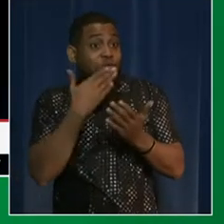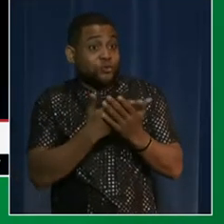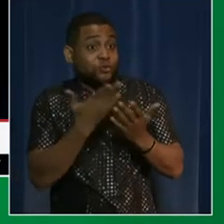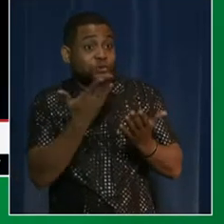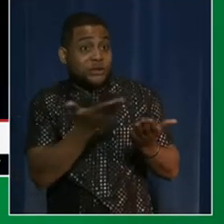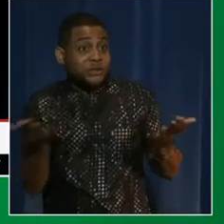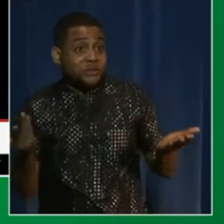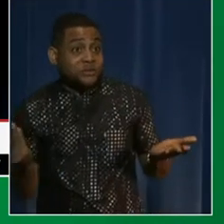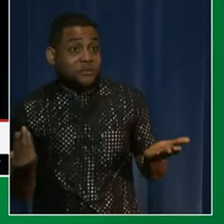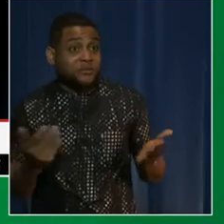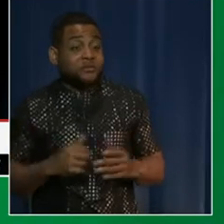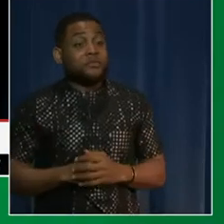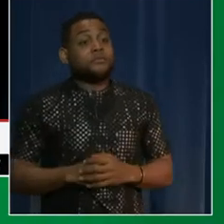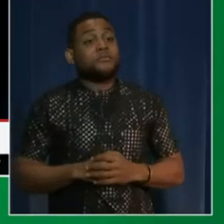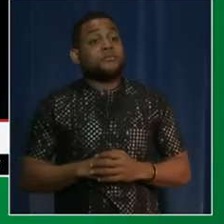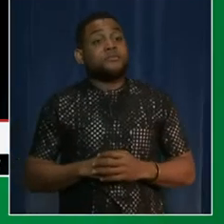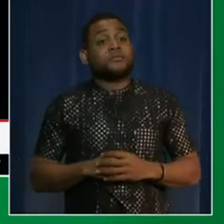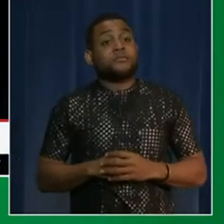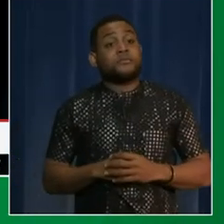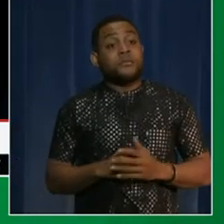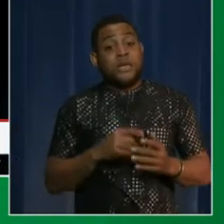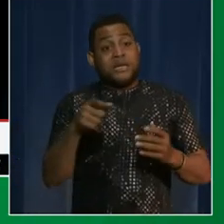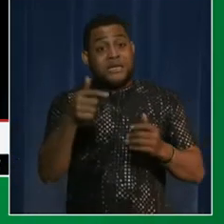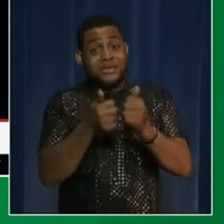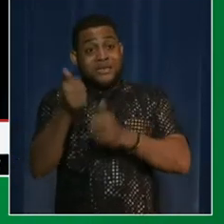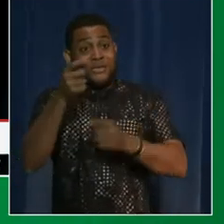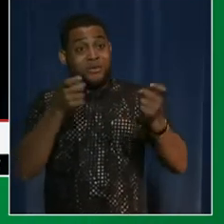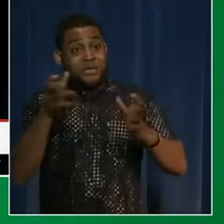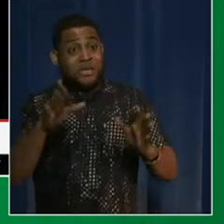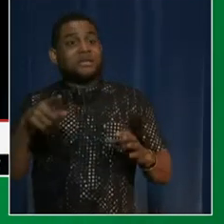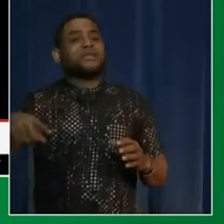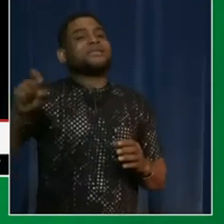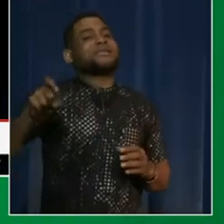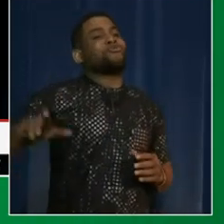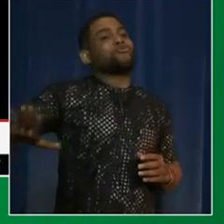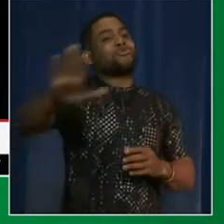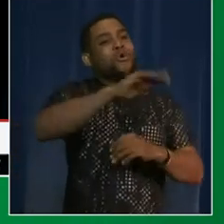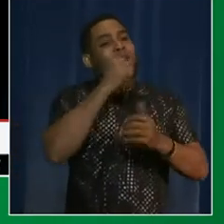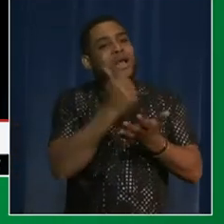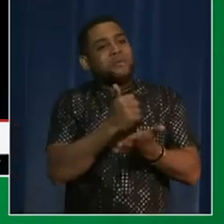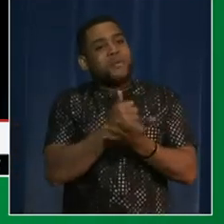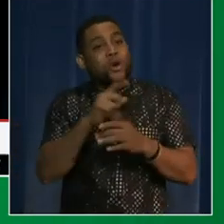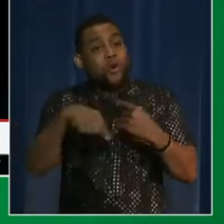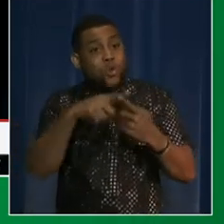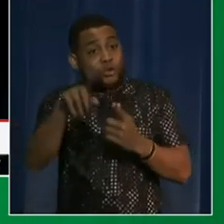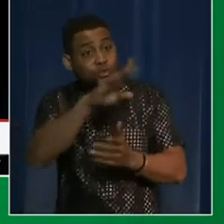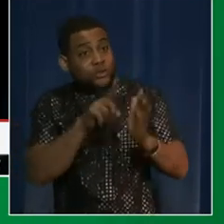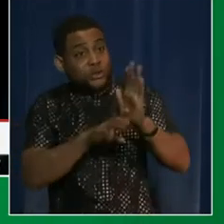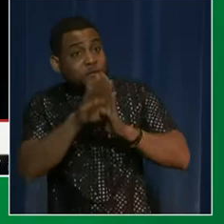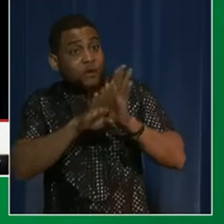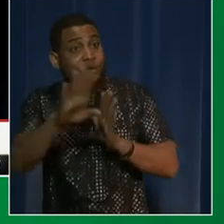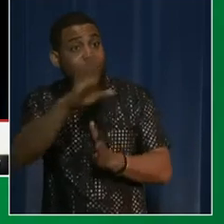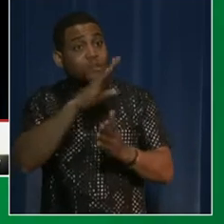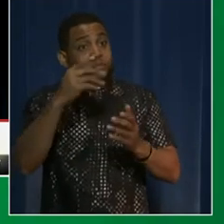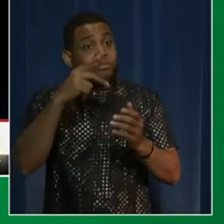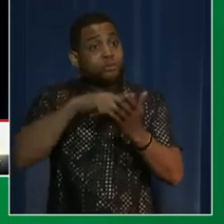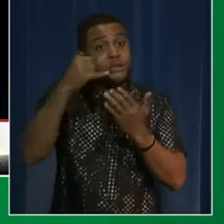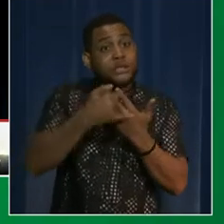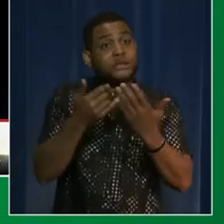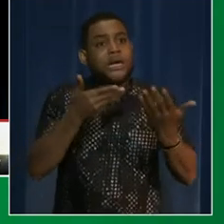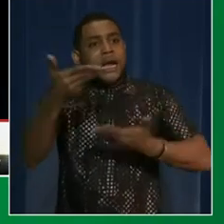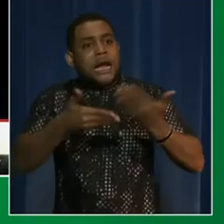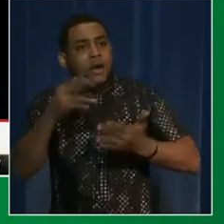needs your help. She needs to make sure that as you are developing your projects, you're hiring your contractors, you're hiring your